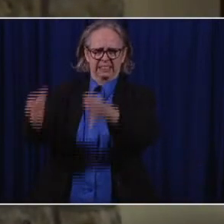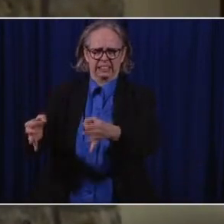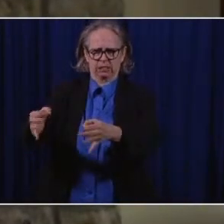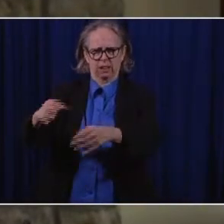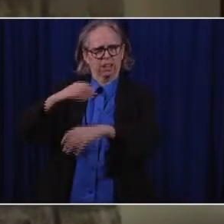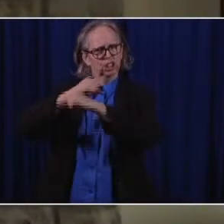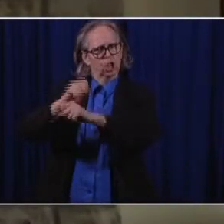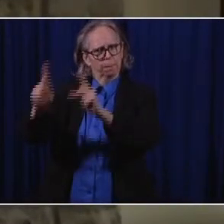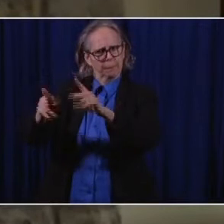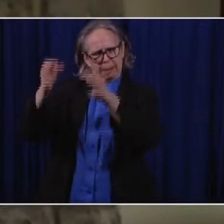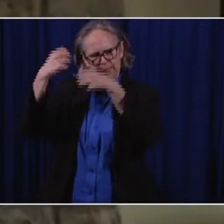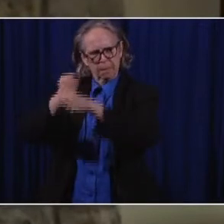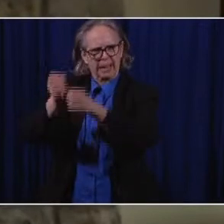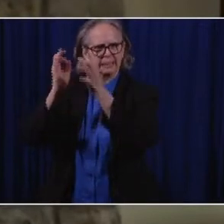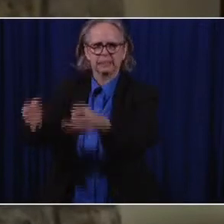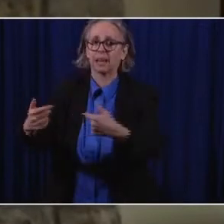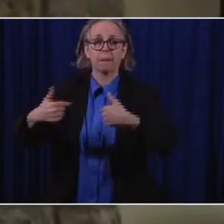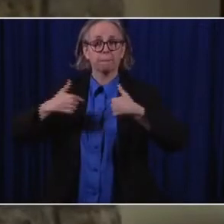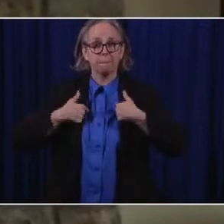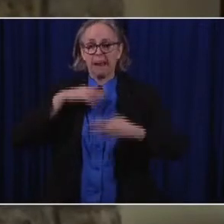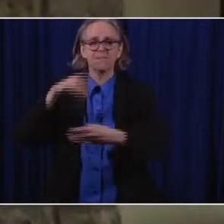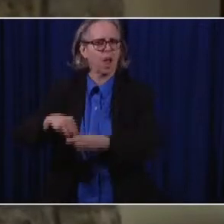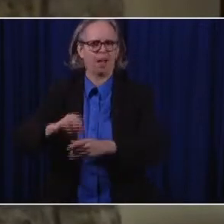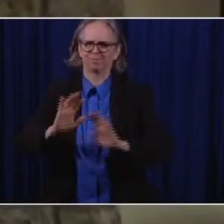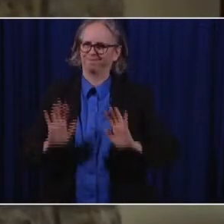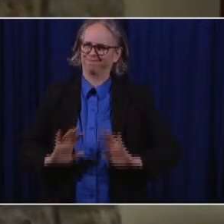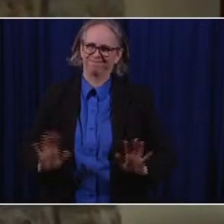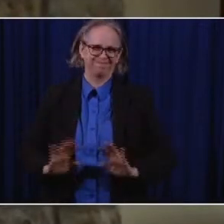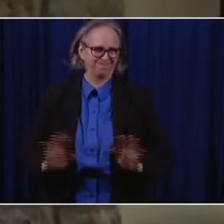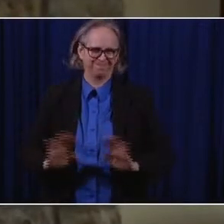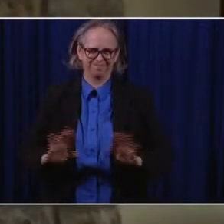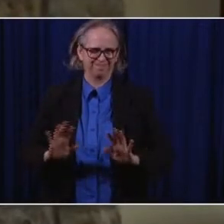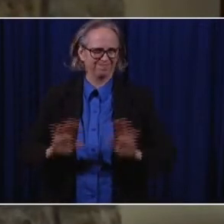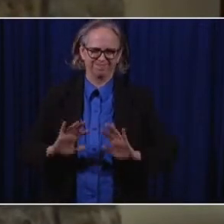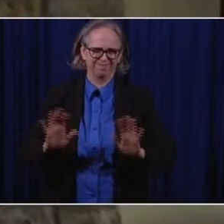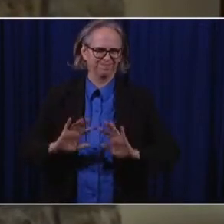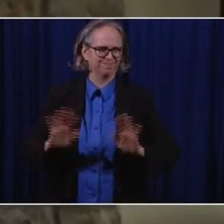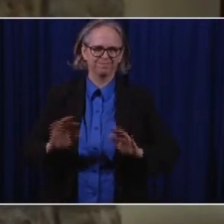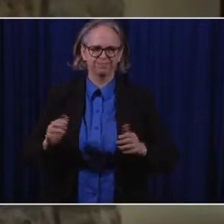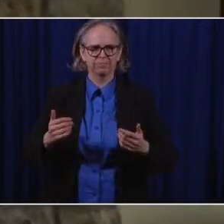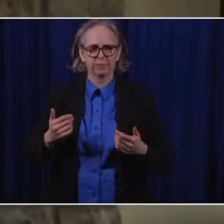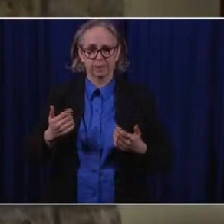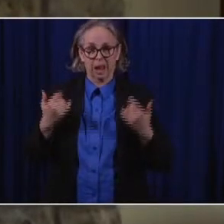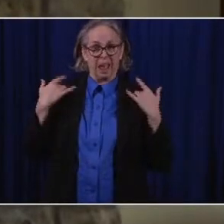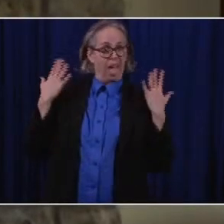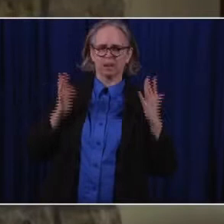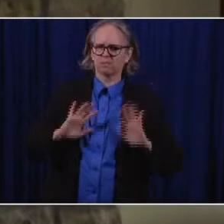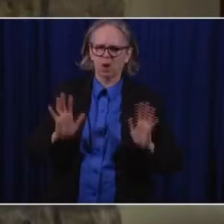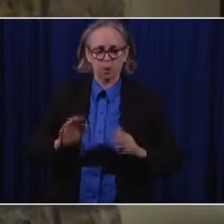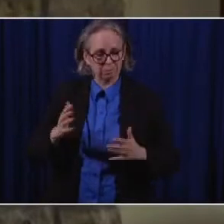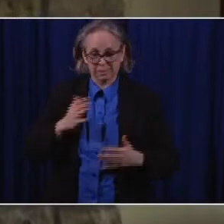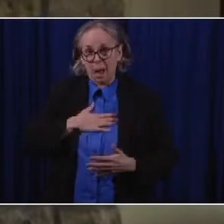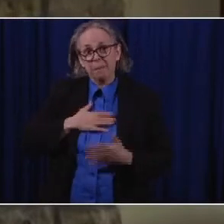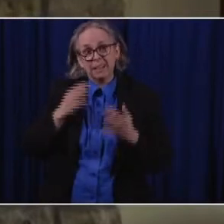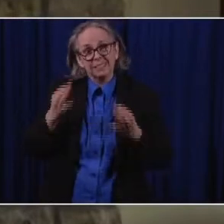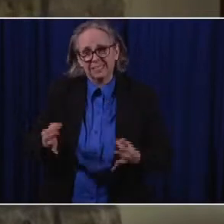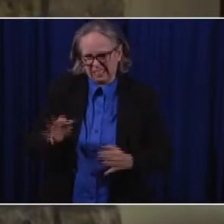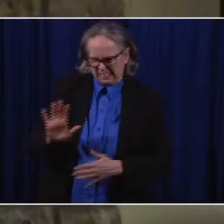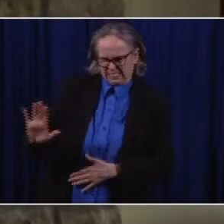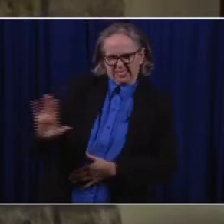I'm not passing the buck in any way, but that's not what I do. So the